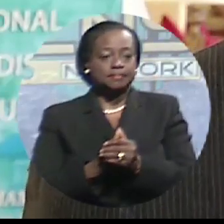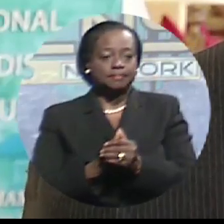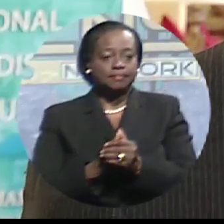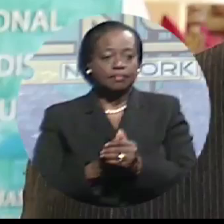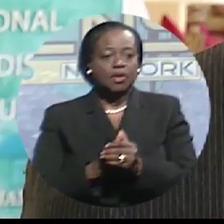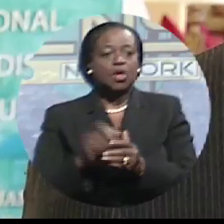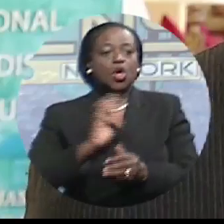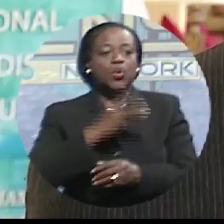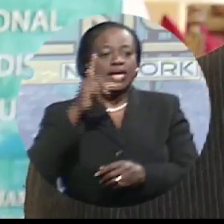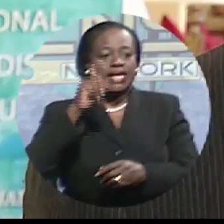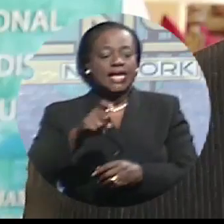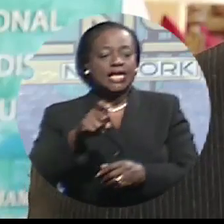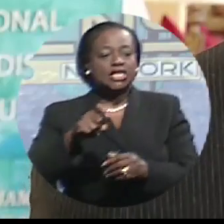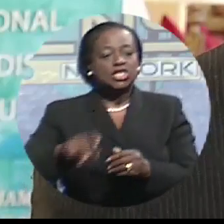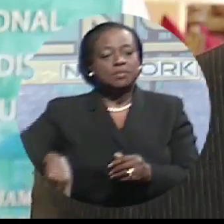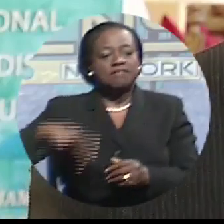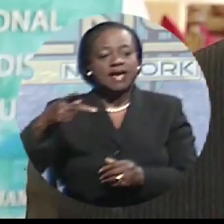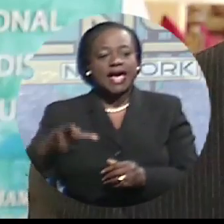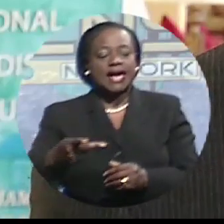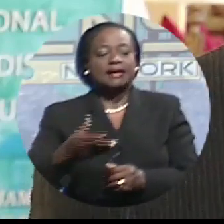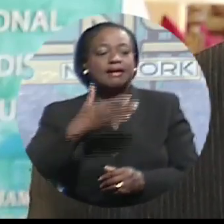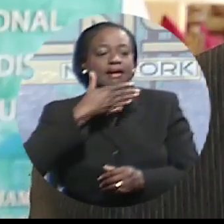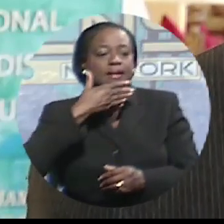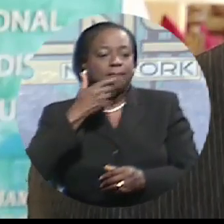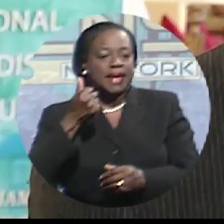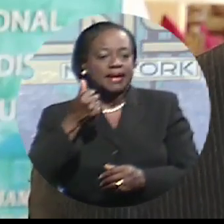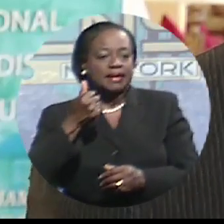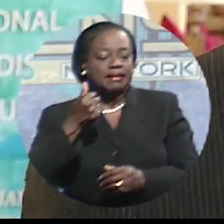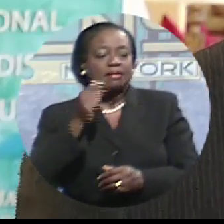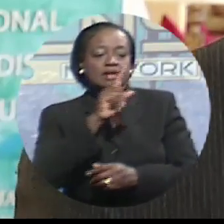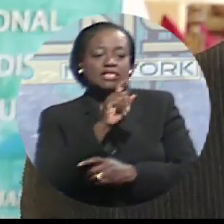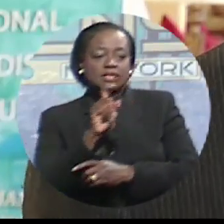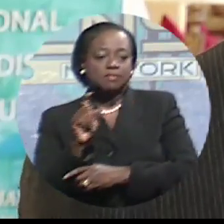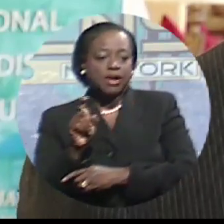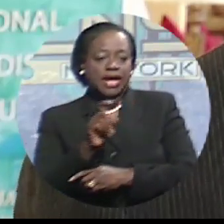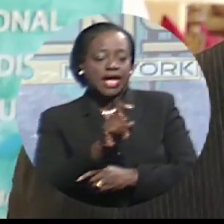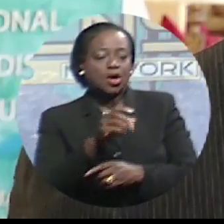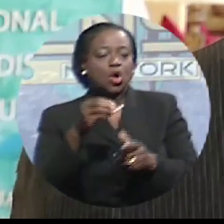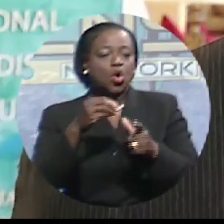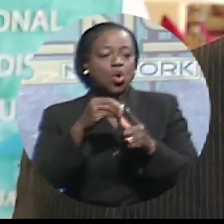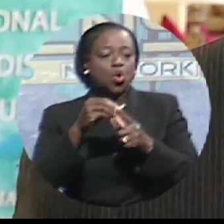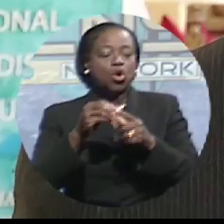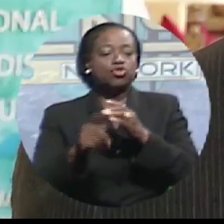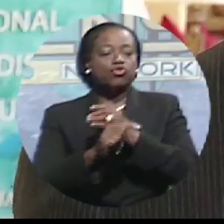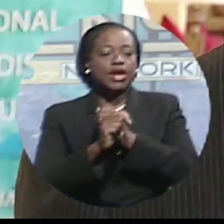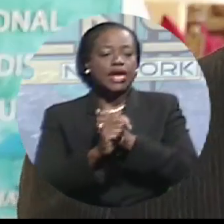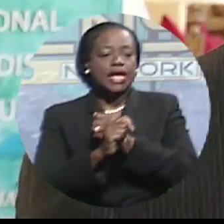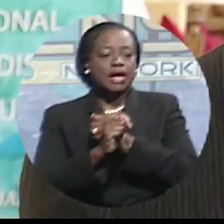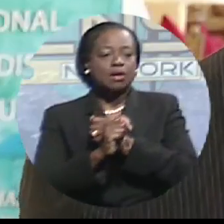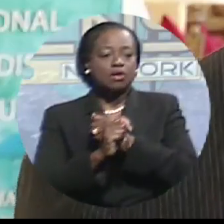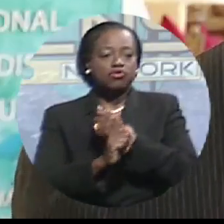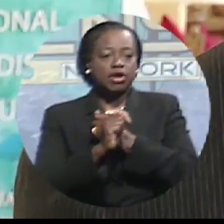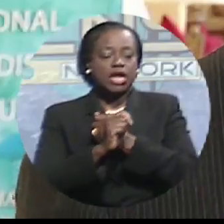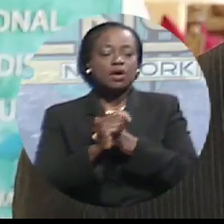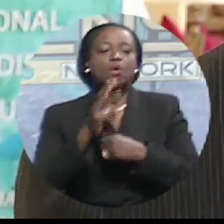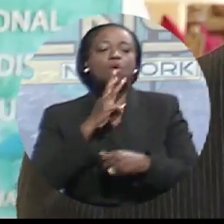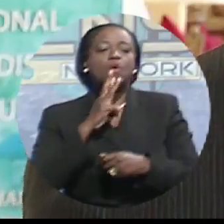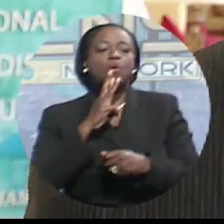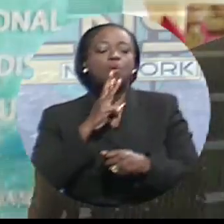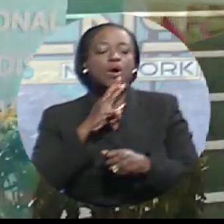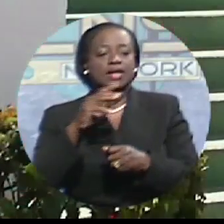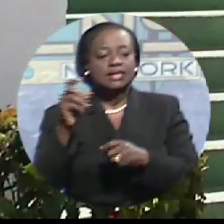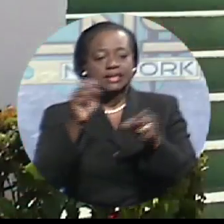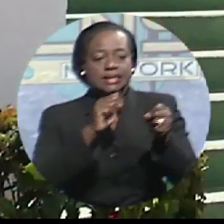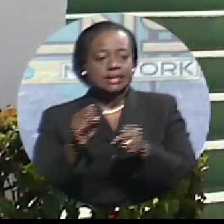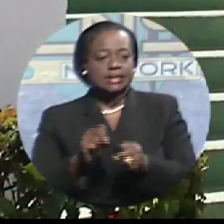either need to provide better either larvicides or adulticides when it comes to spraying or treating of water systems in order to prevent transmission to other